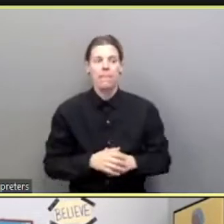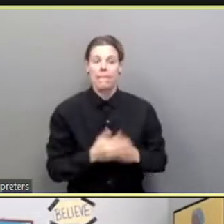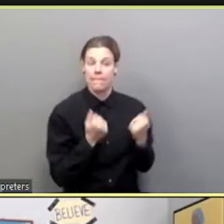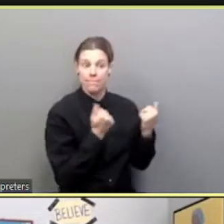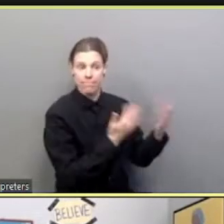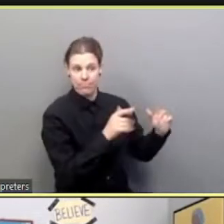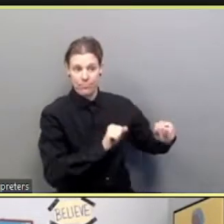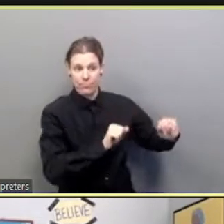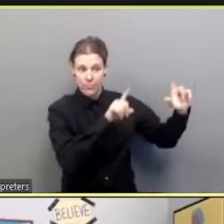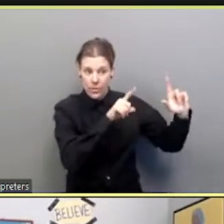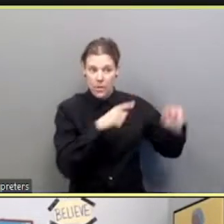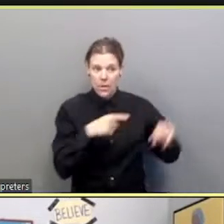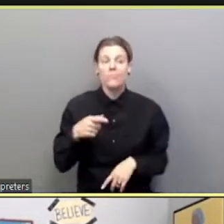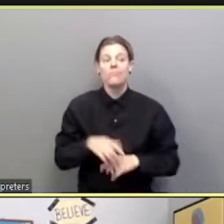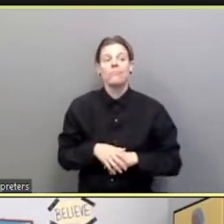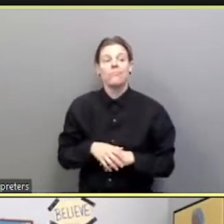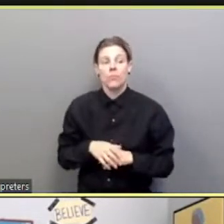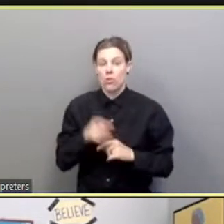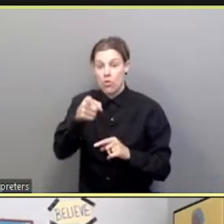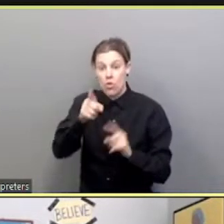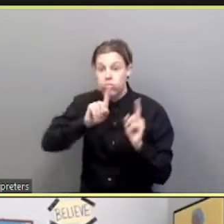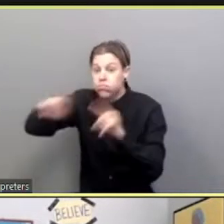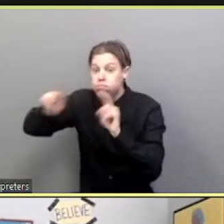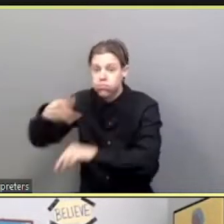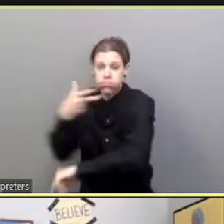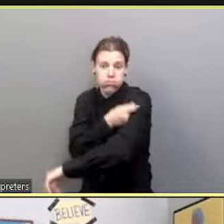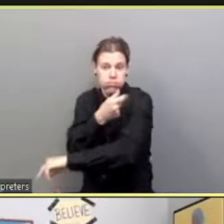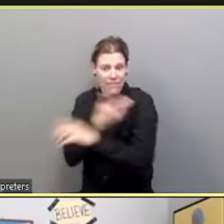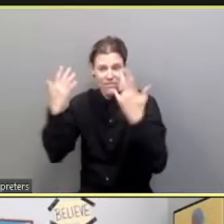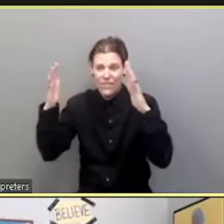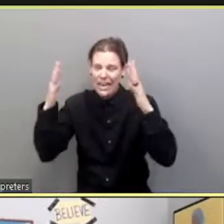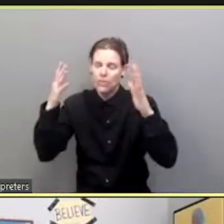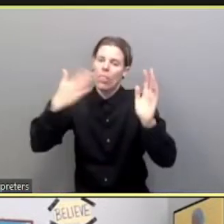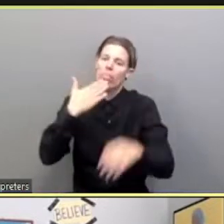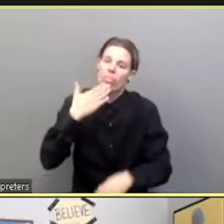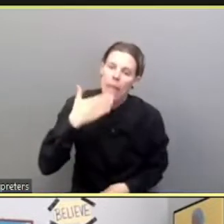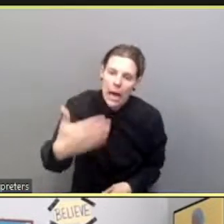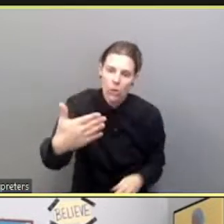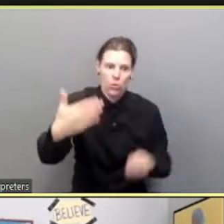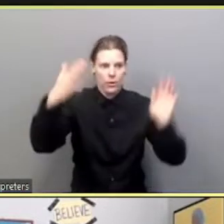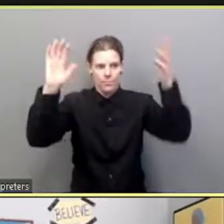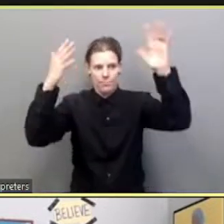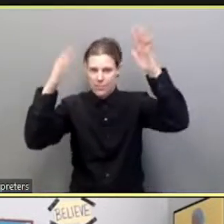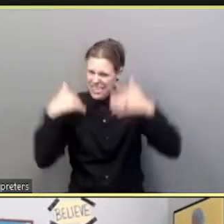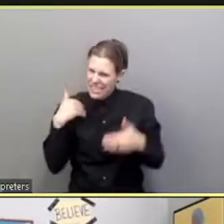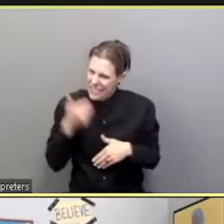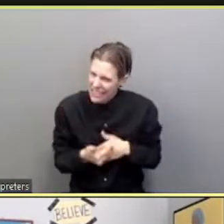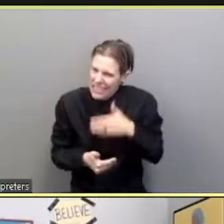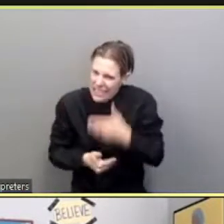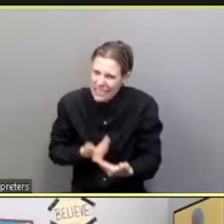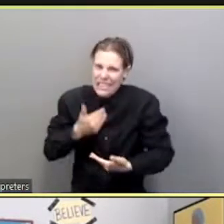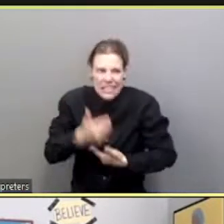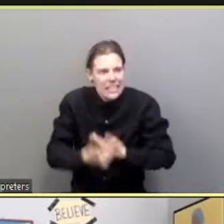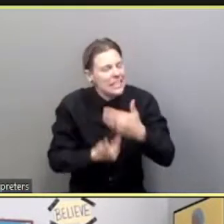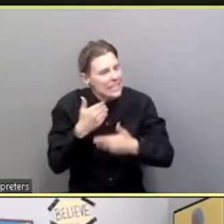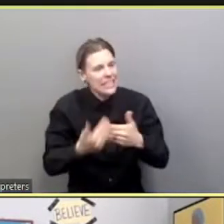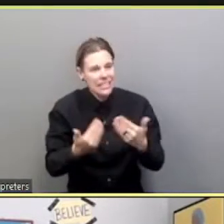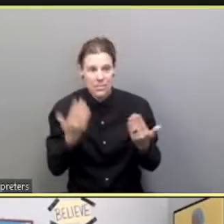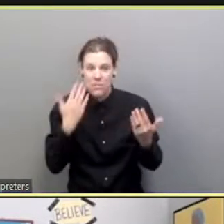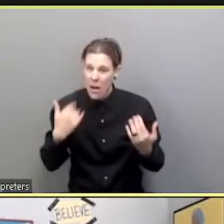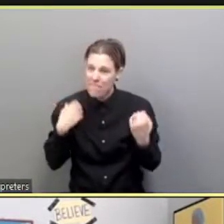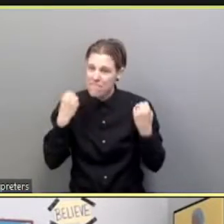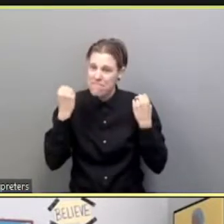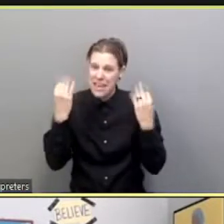vaccinated. We are having great progress, but there's still many New Mexicans who remain unvaccinated.